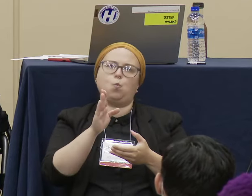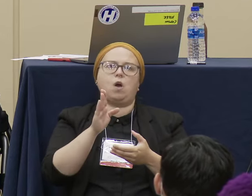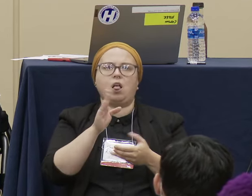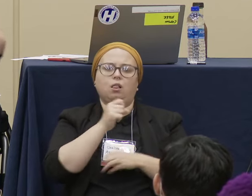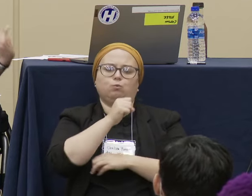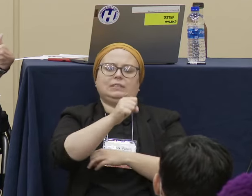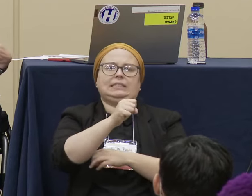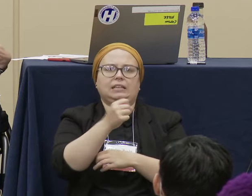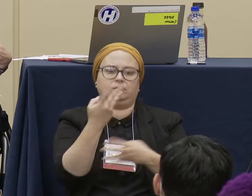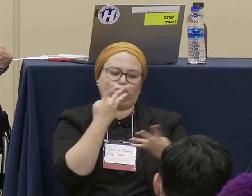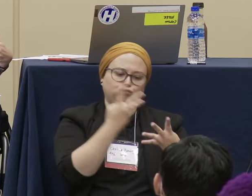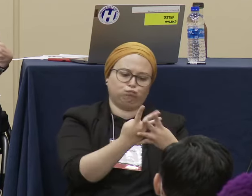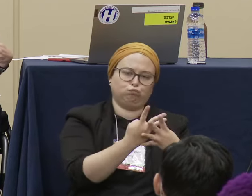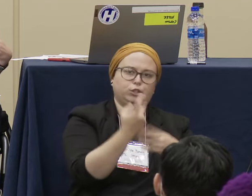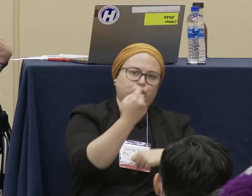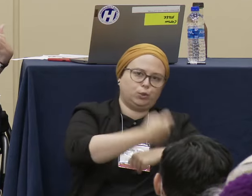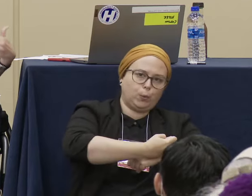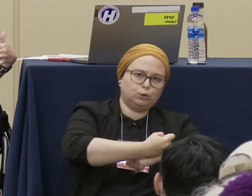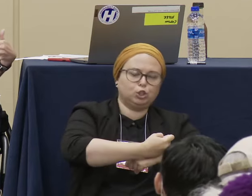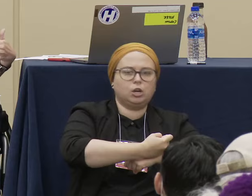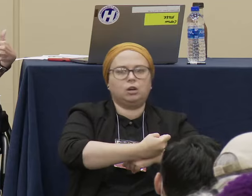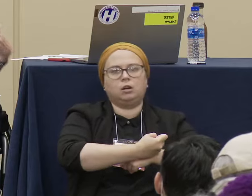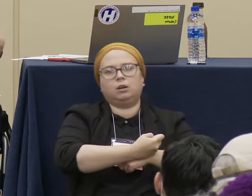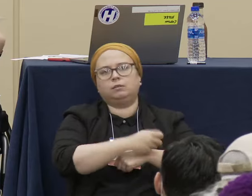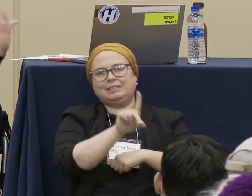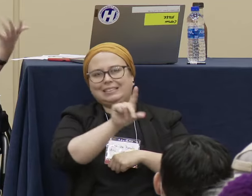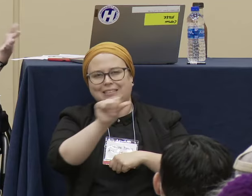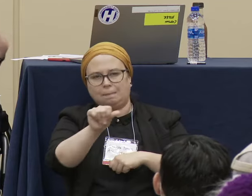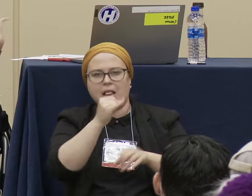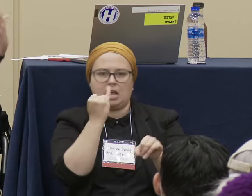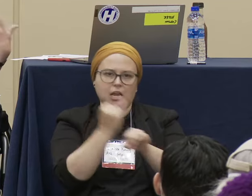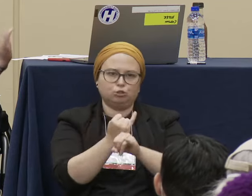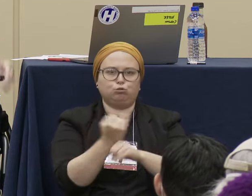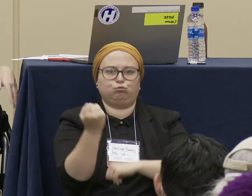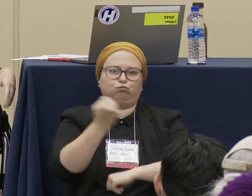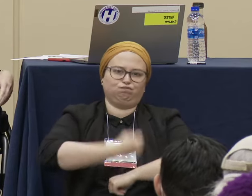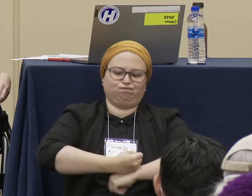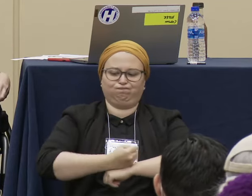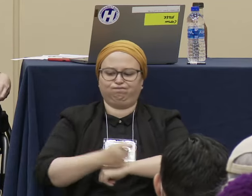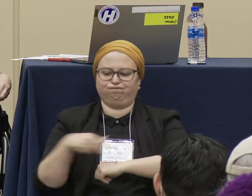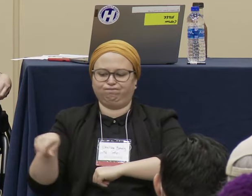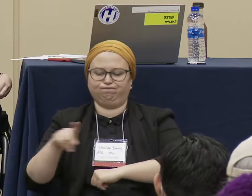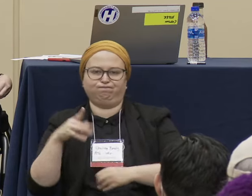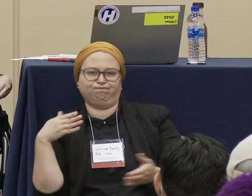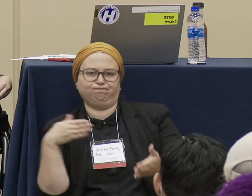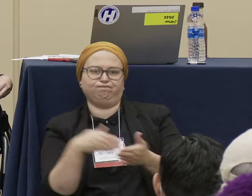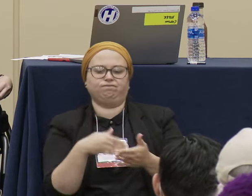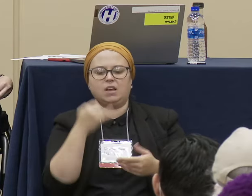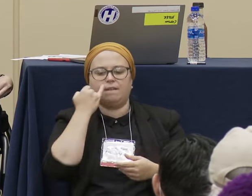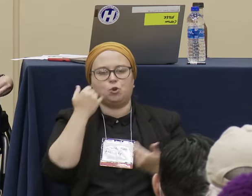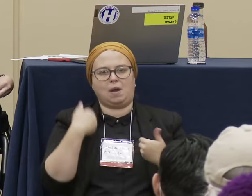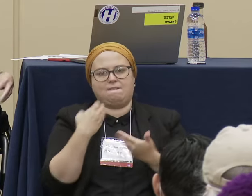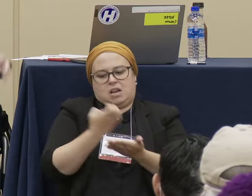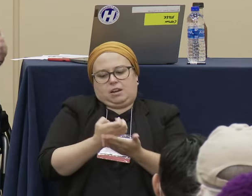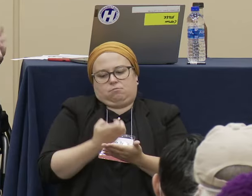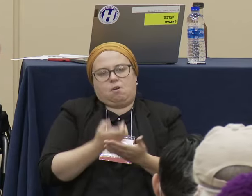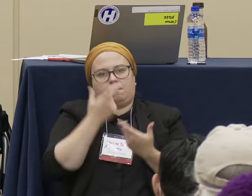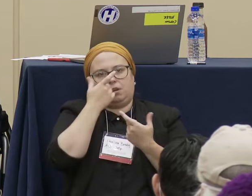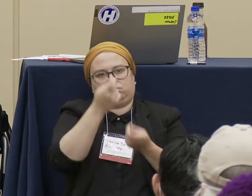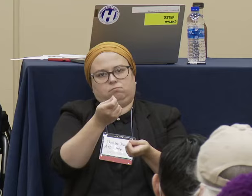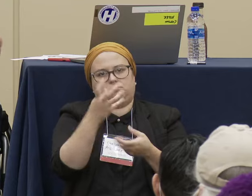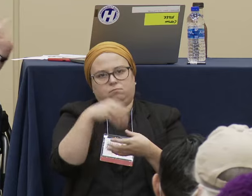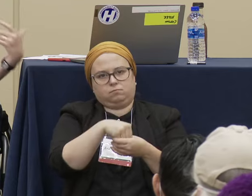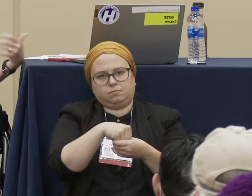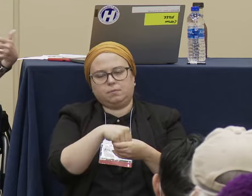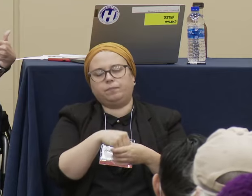of prisons and disability institutions. It's people who have kind of an economic interest in it. So it's